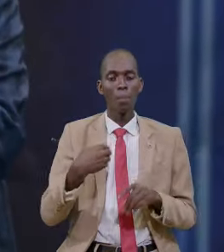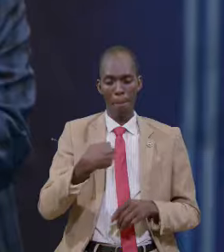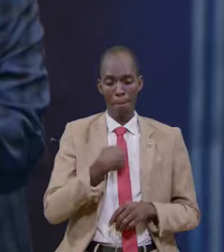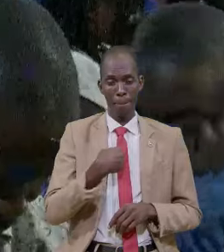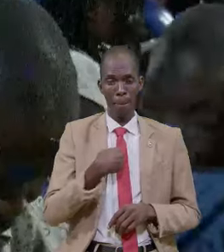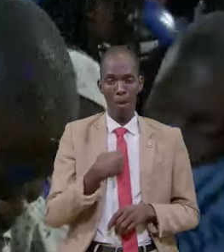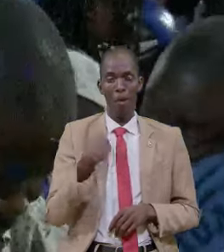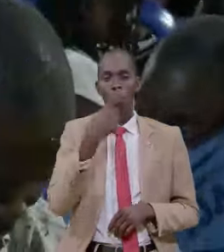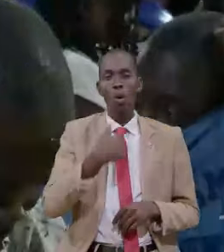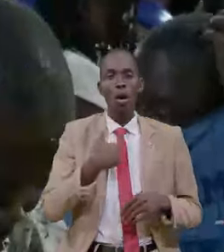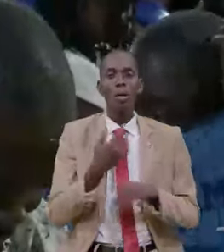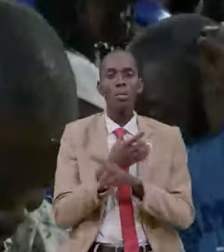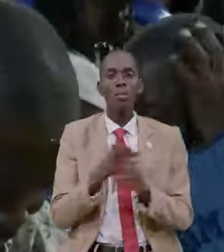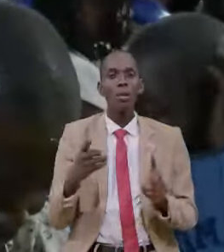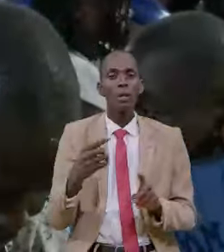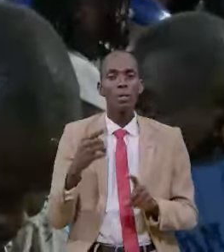Who has